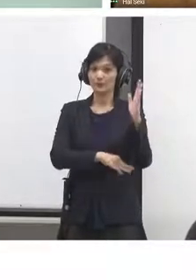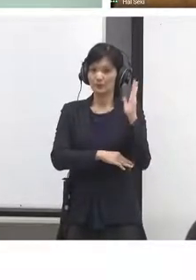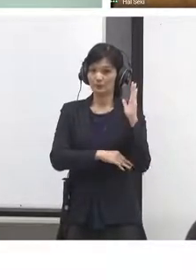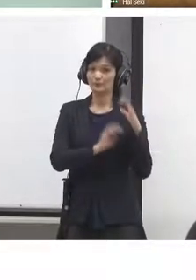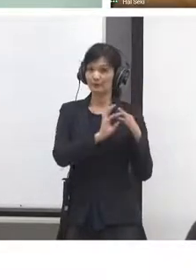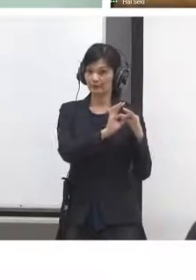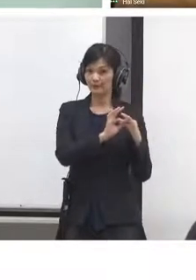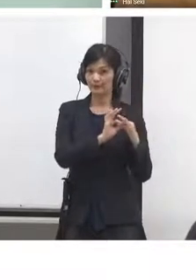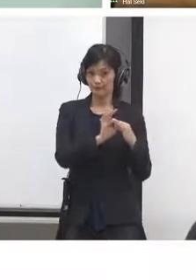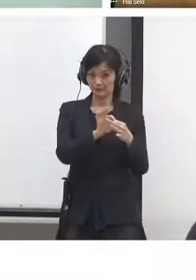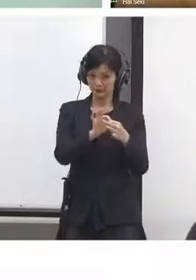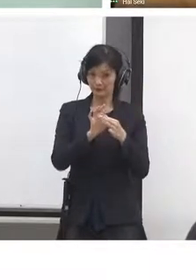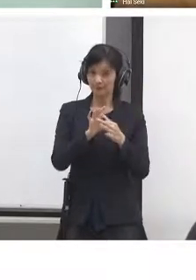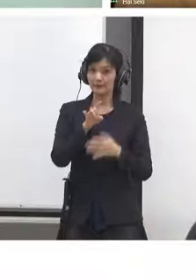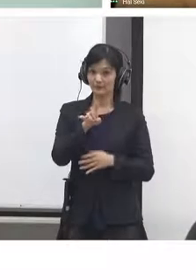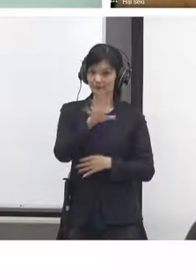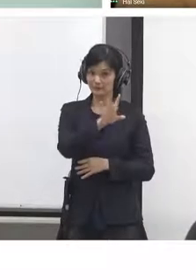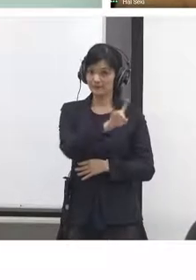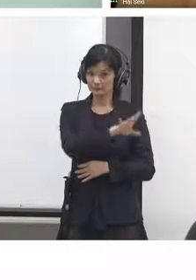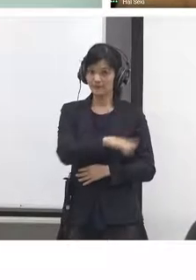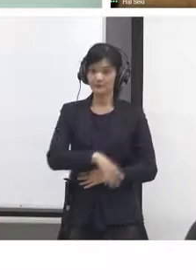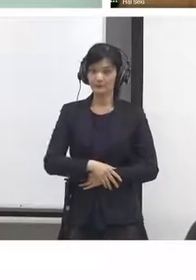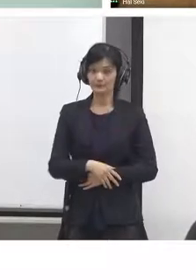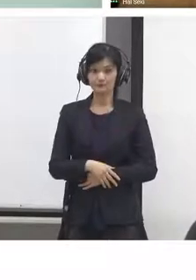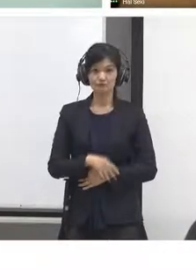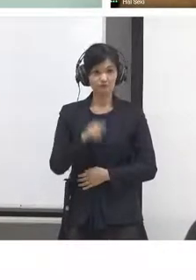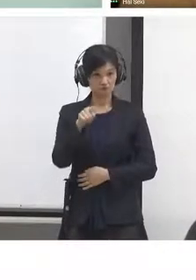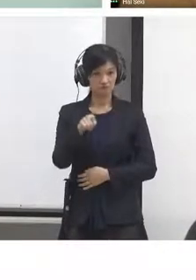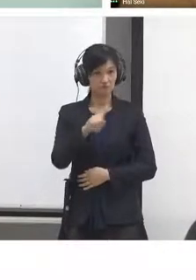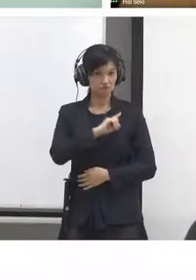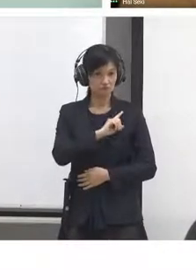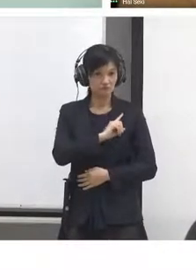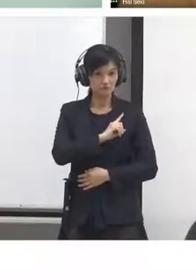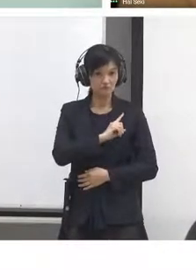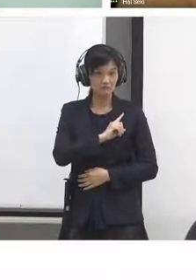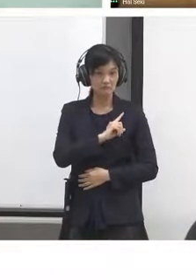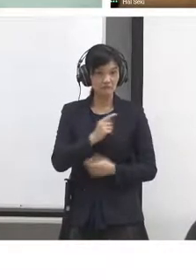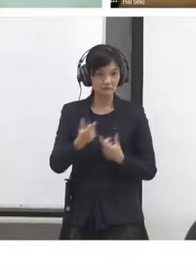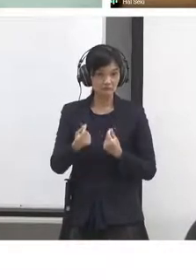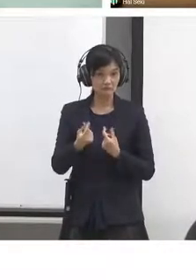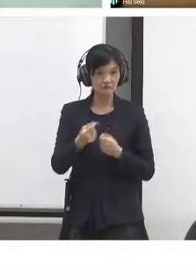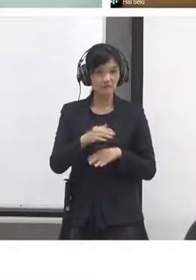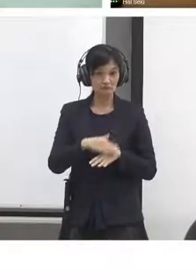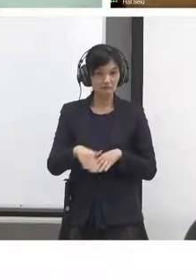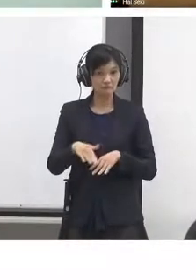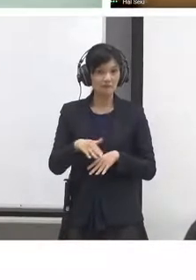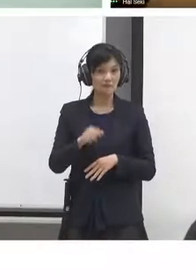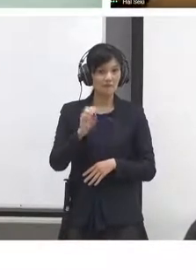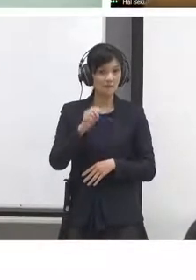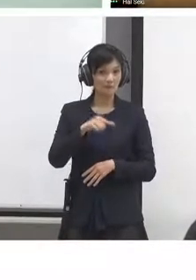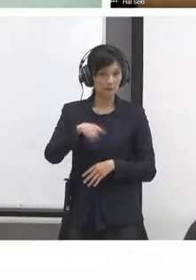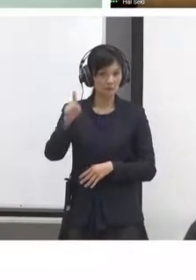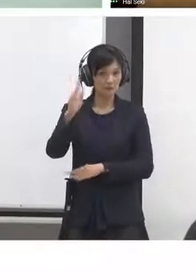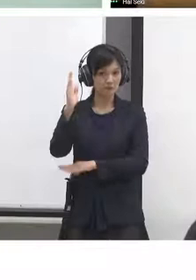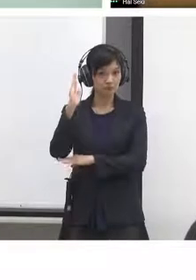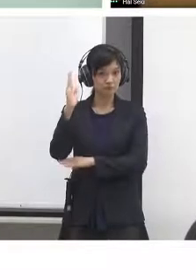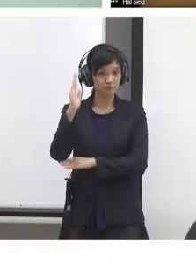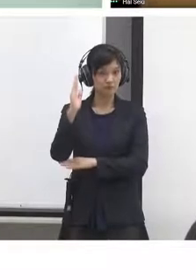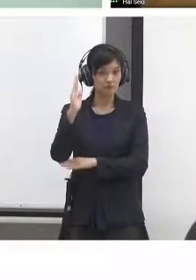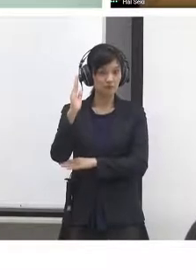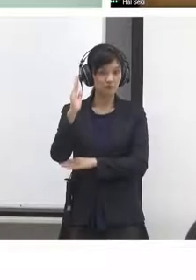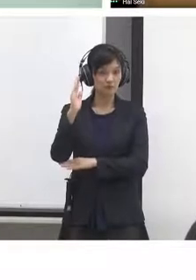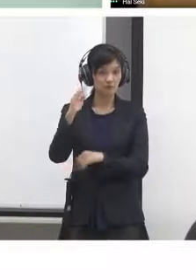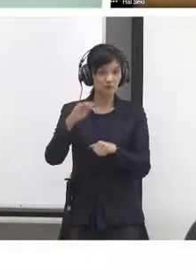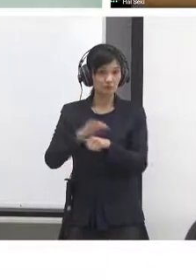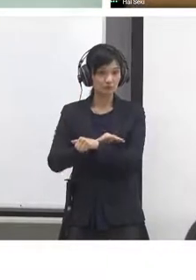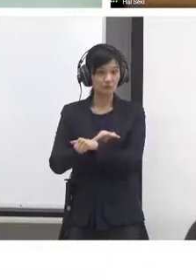and also yourself. You go to government recently, like became their consultant. Yeah, what's that feel,